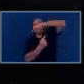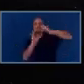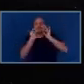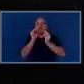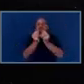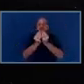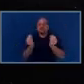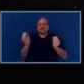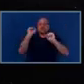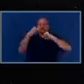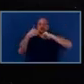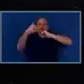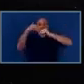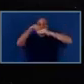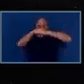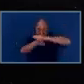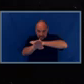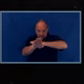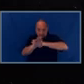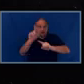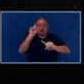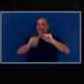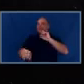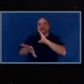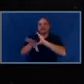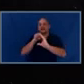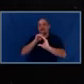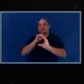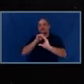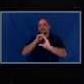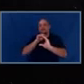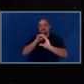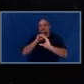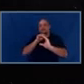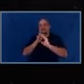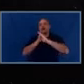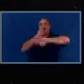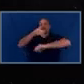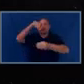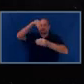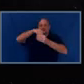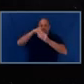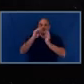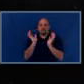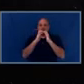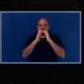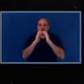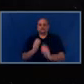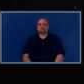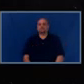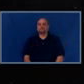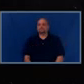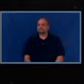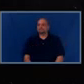in when we collect it, but it can't come out after it's inside the sample container.